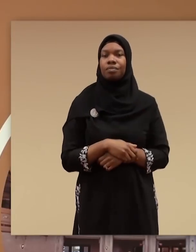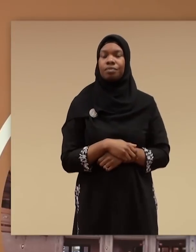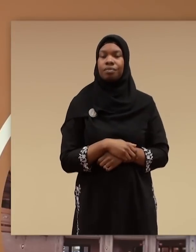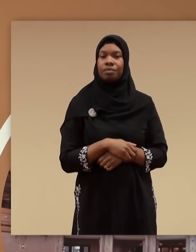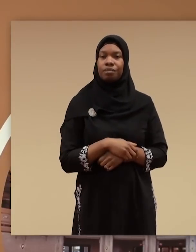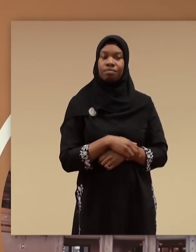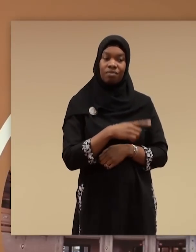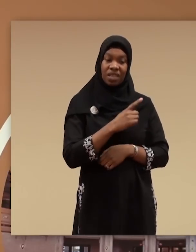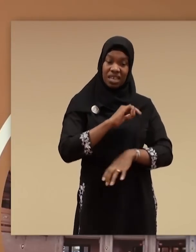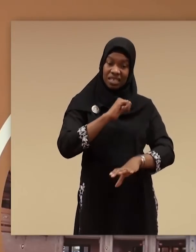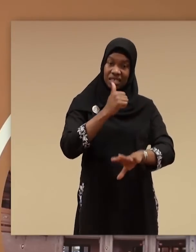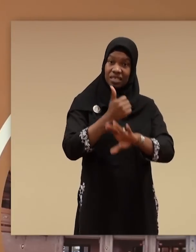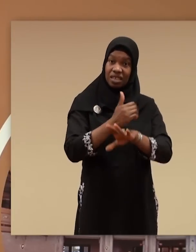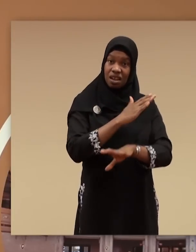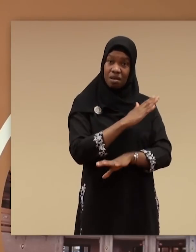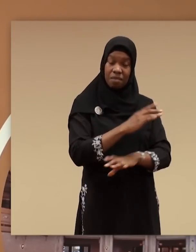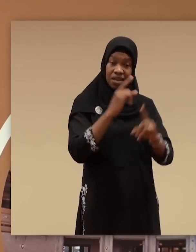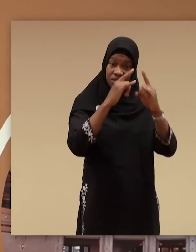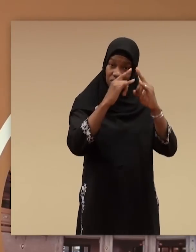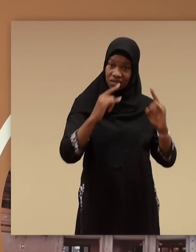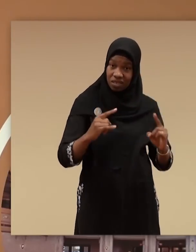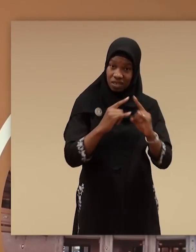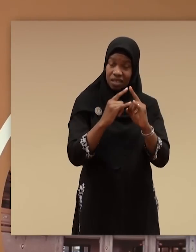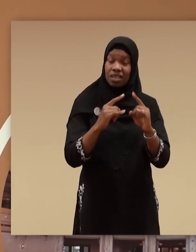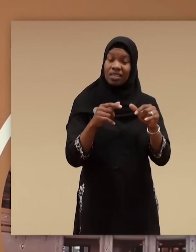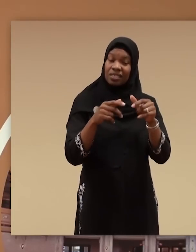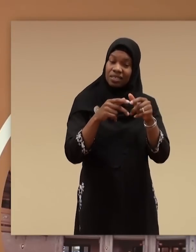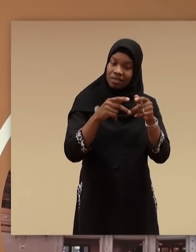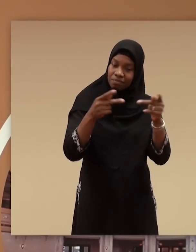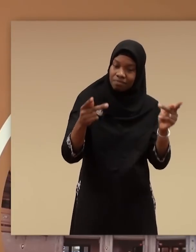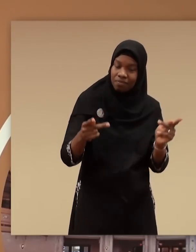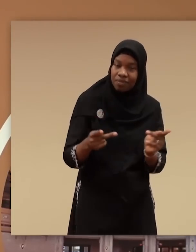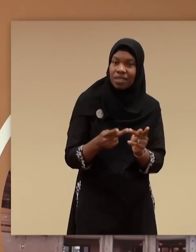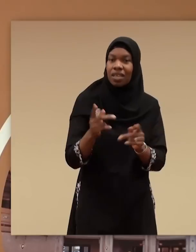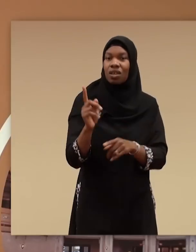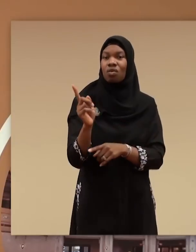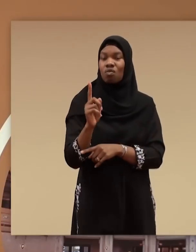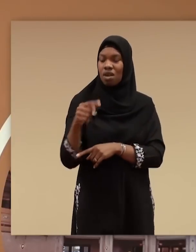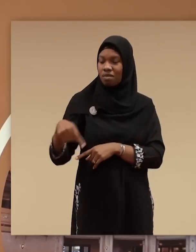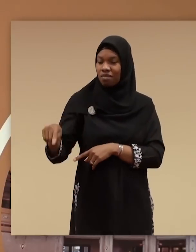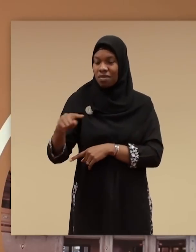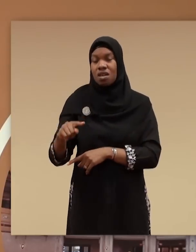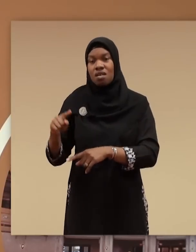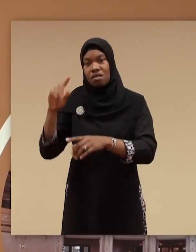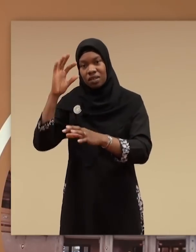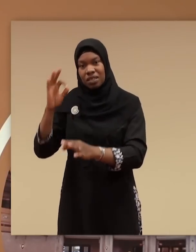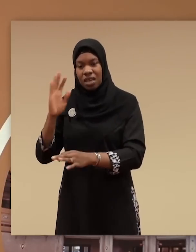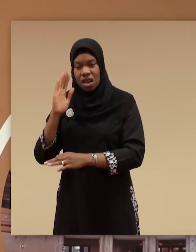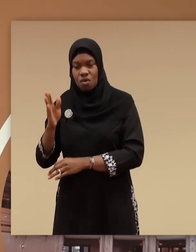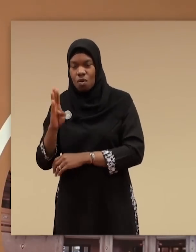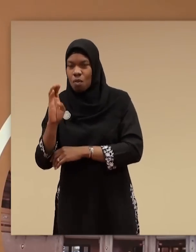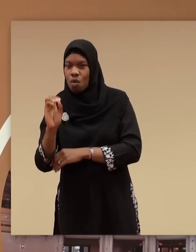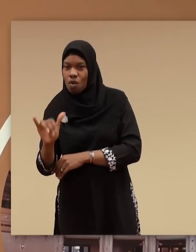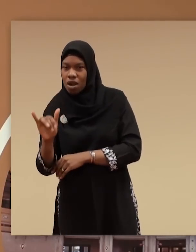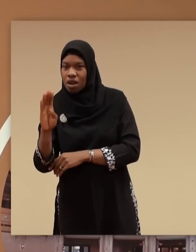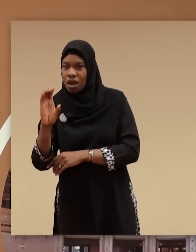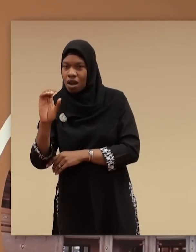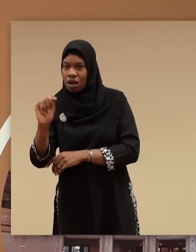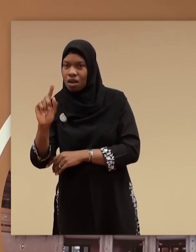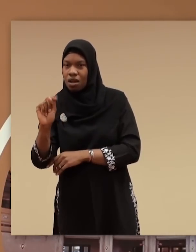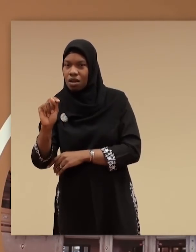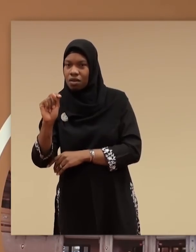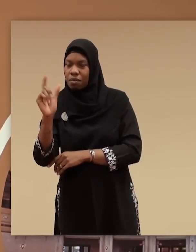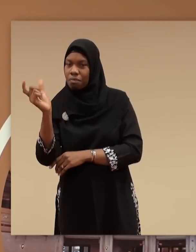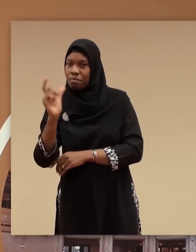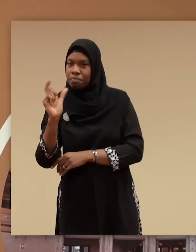pagans conspired to boycott Muslims and send them to the mountains. And he told